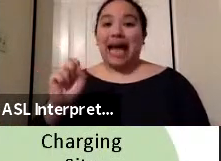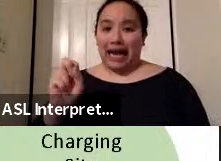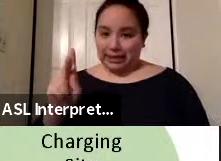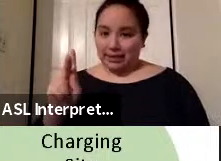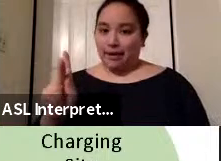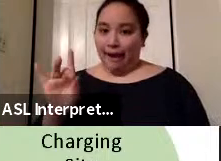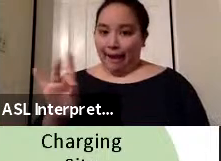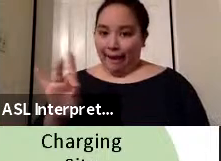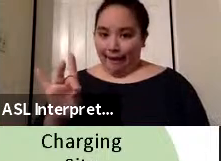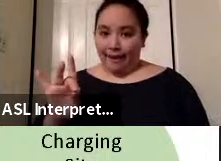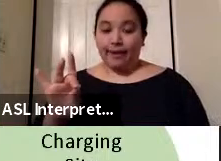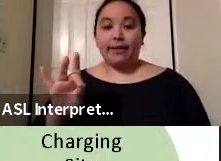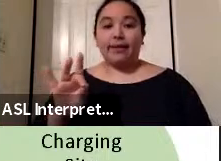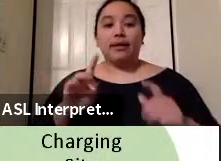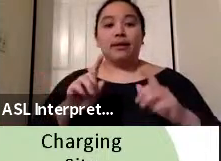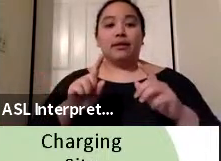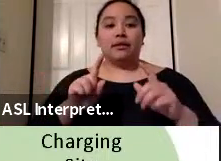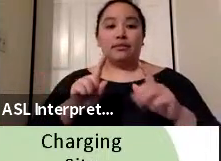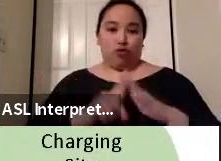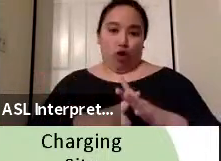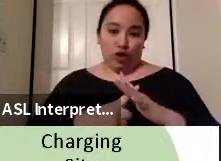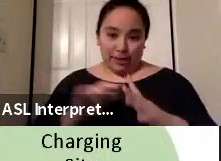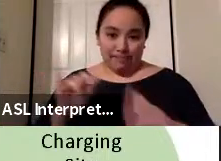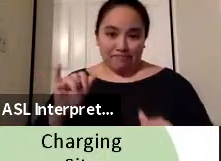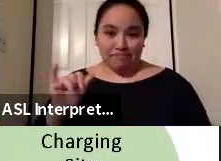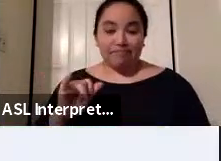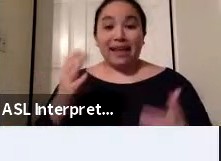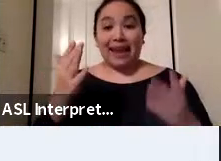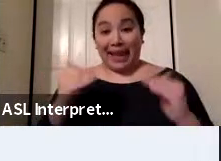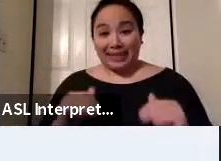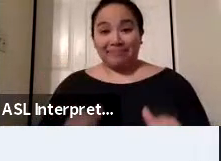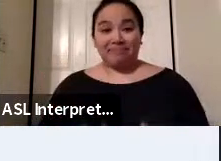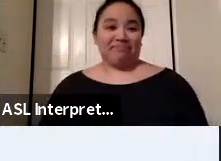8 started as well. Next slide.